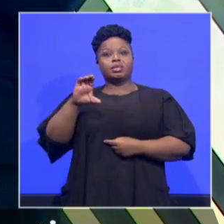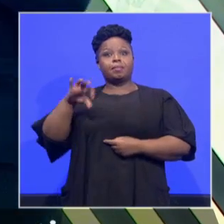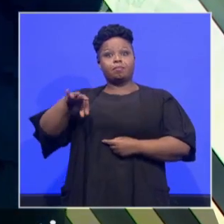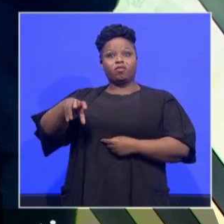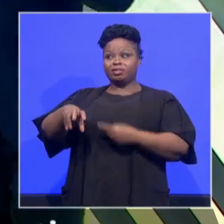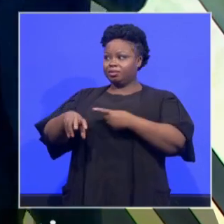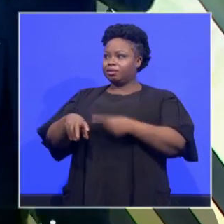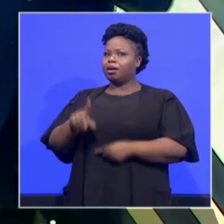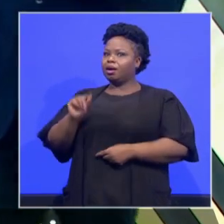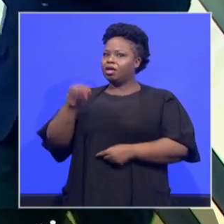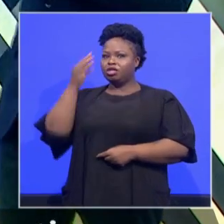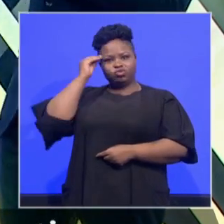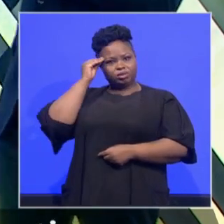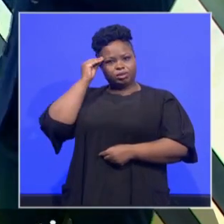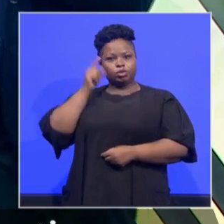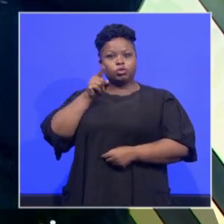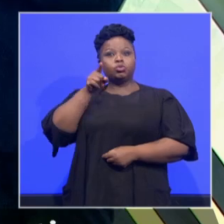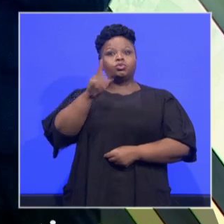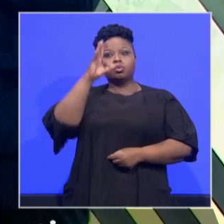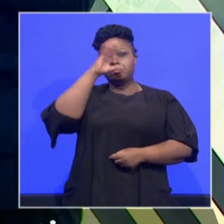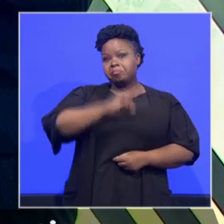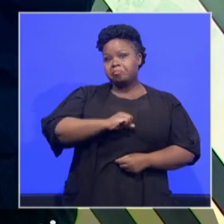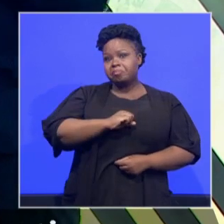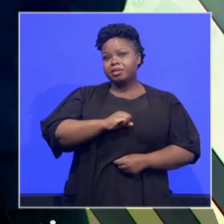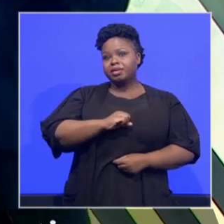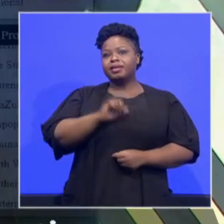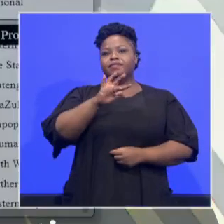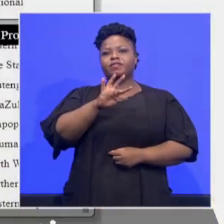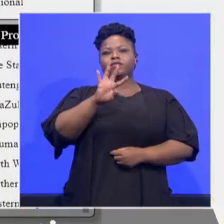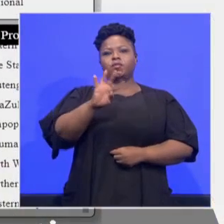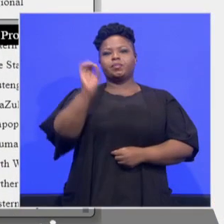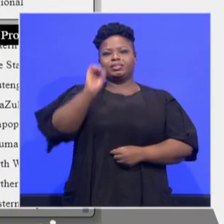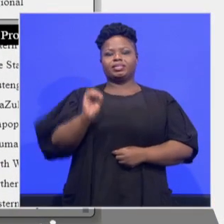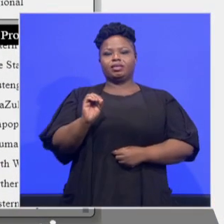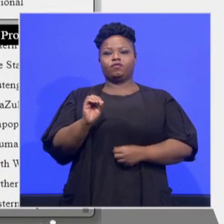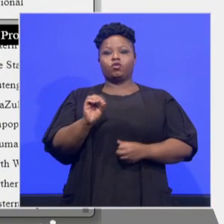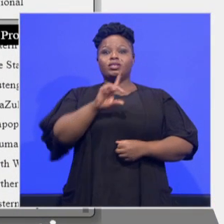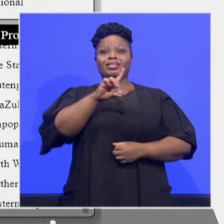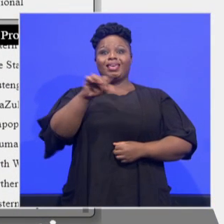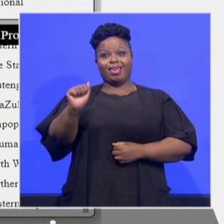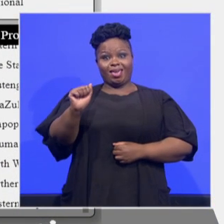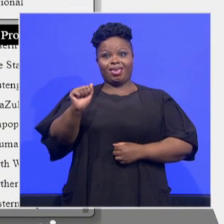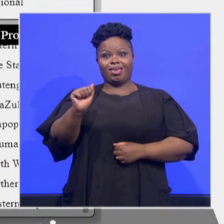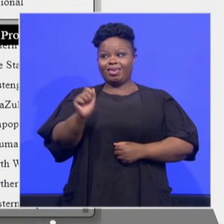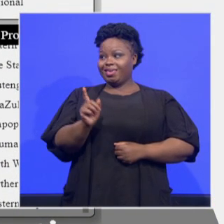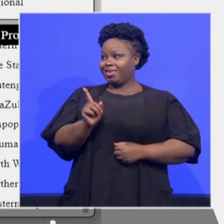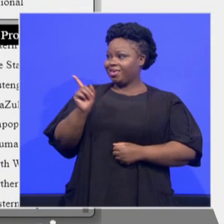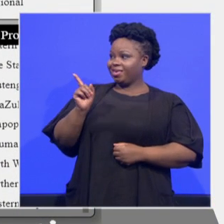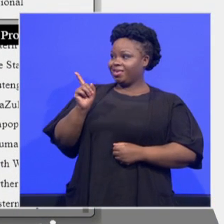interesting situation. You projected and predicted 54% for the Democratic Alliance over there.